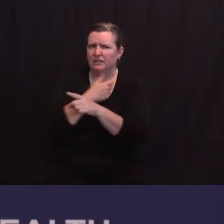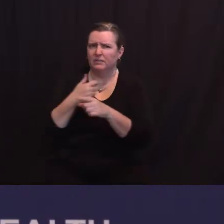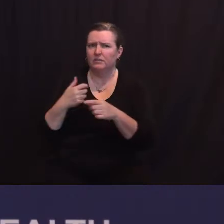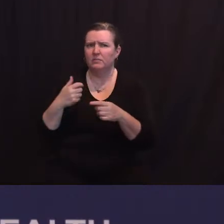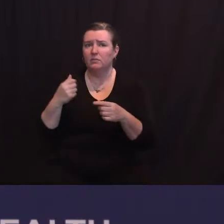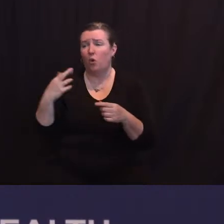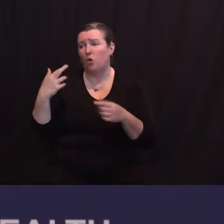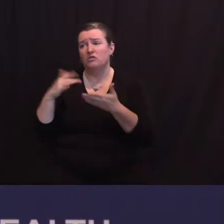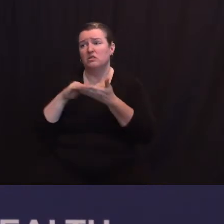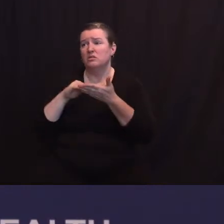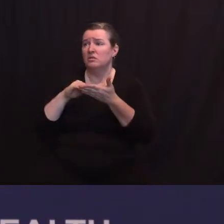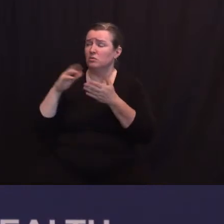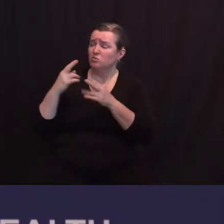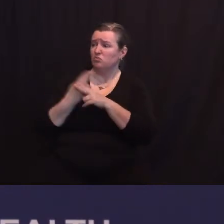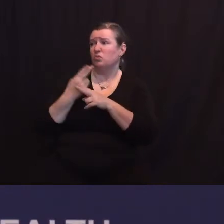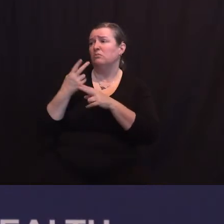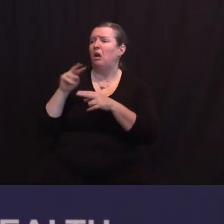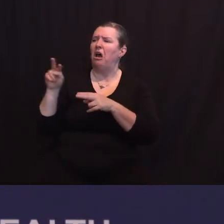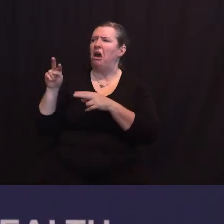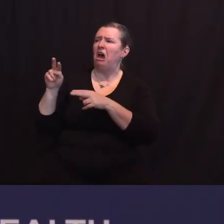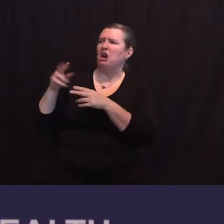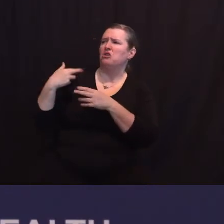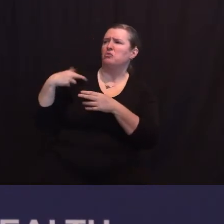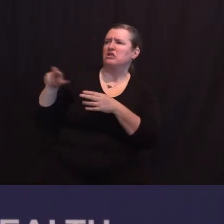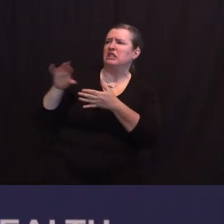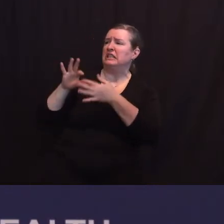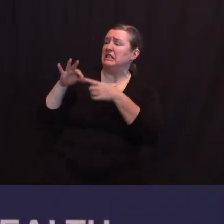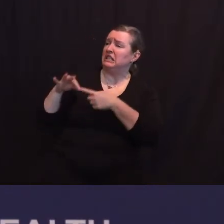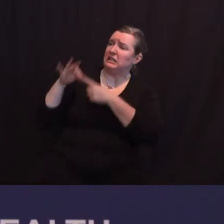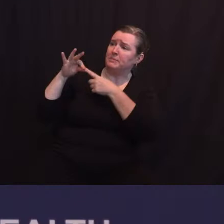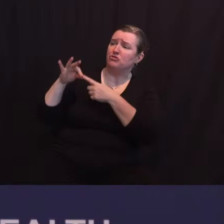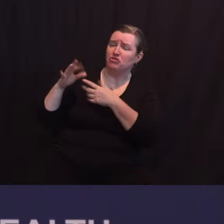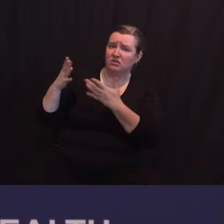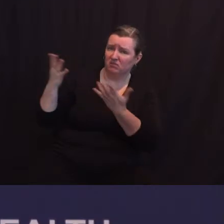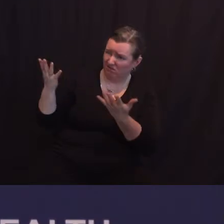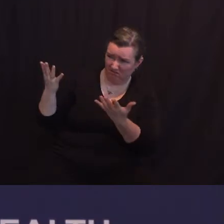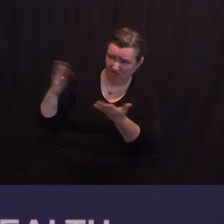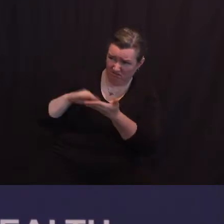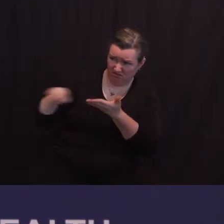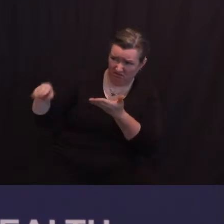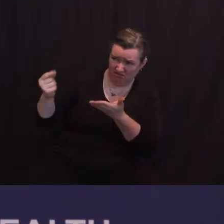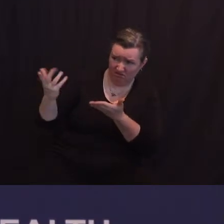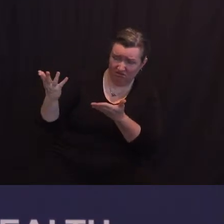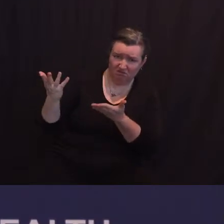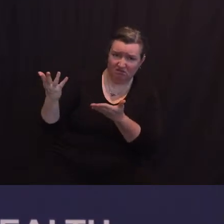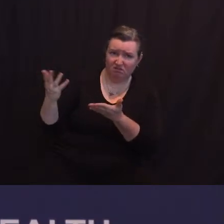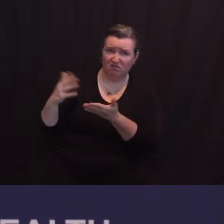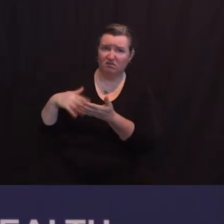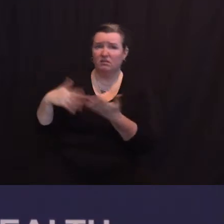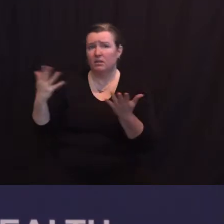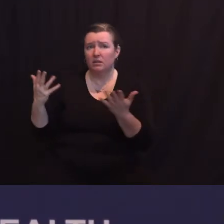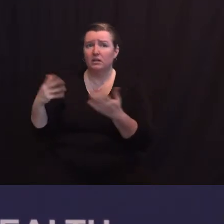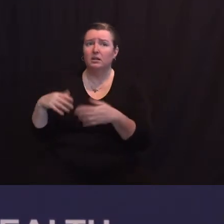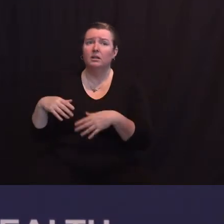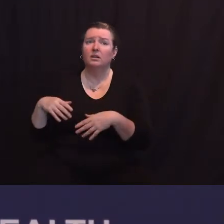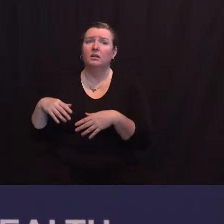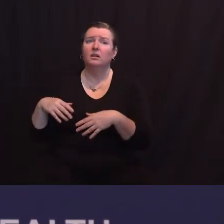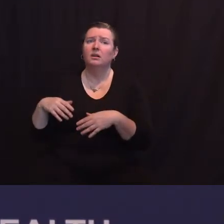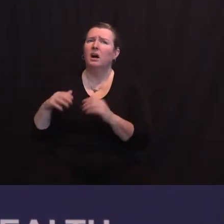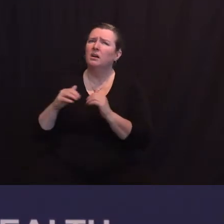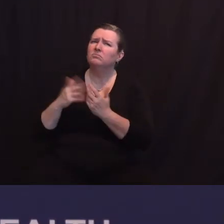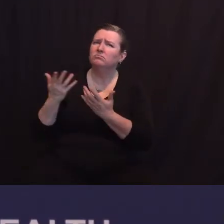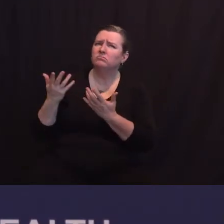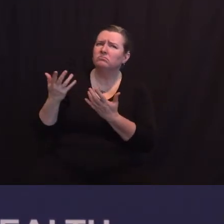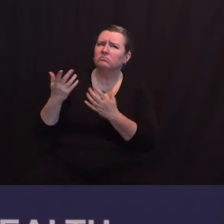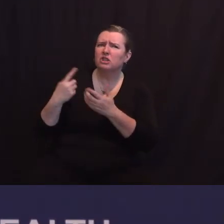Second question, also schools related. School Development Authority CEO Manuel De Silva said yesterday talks between your office and